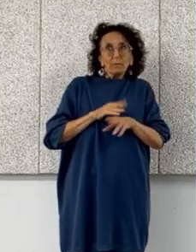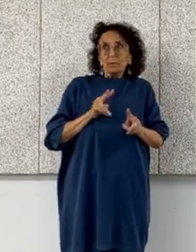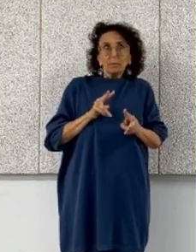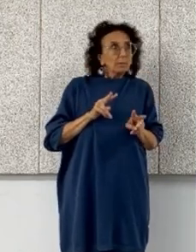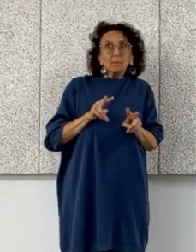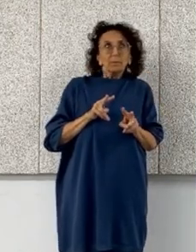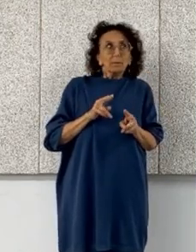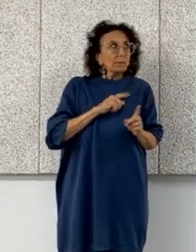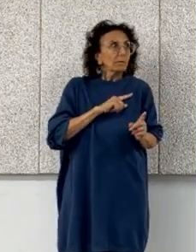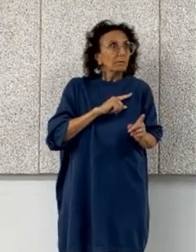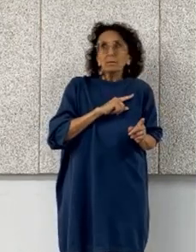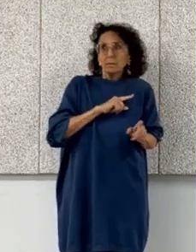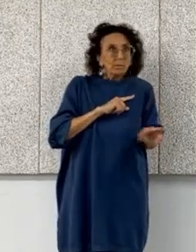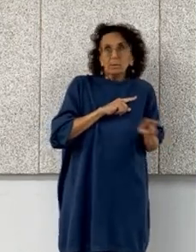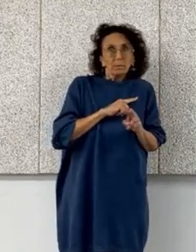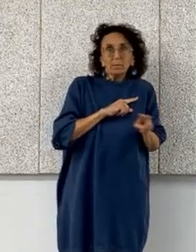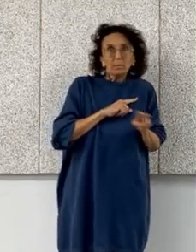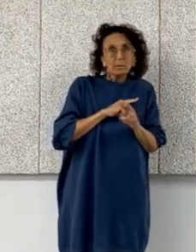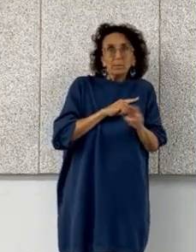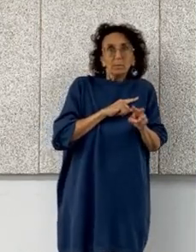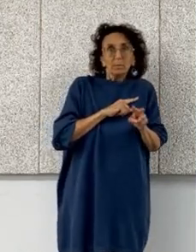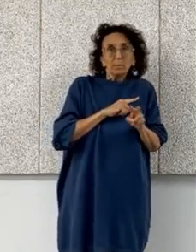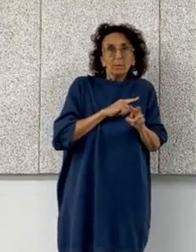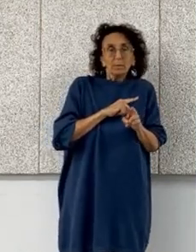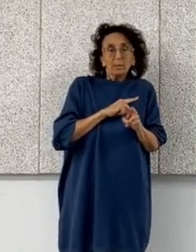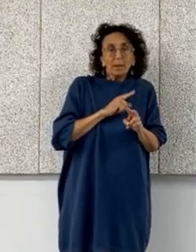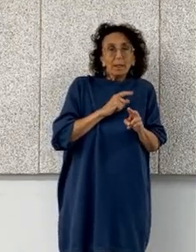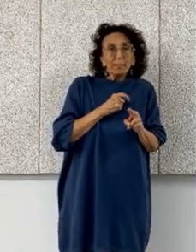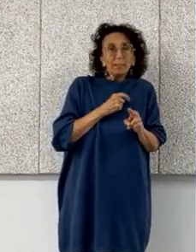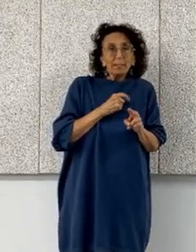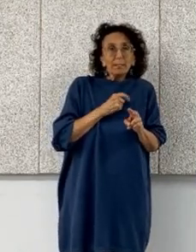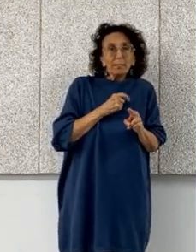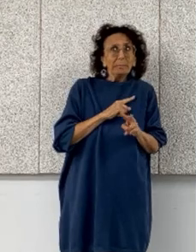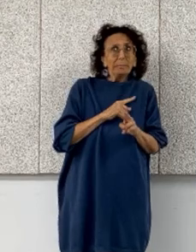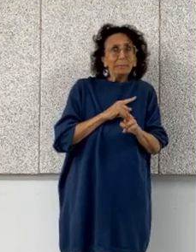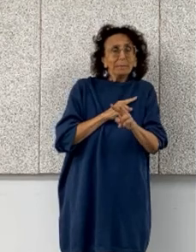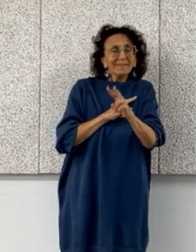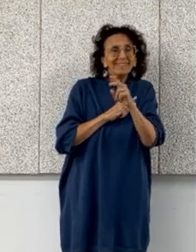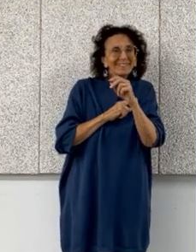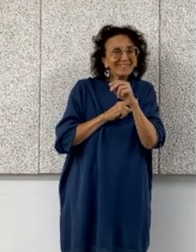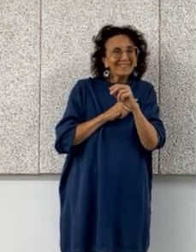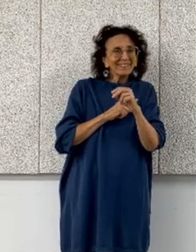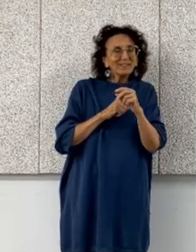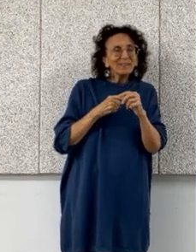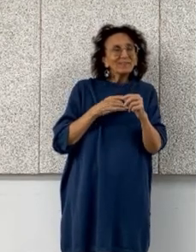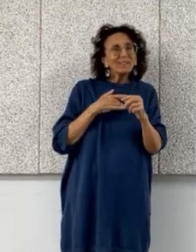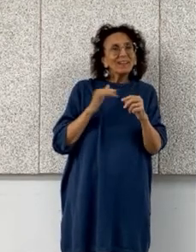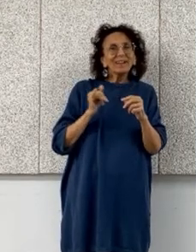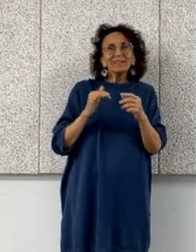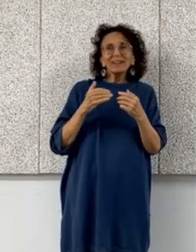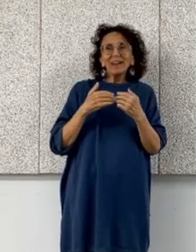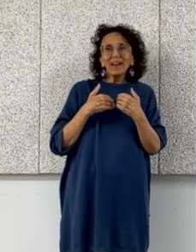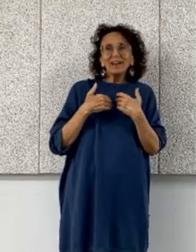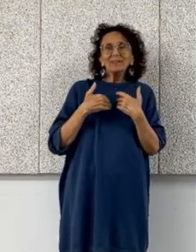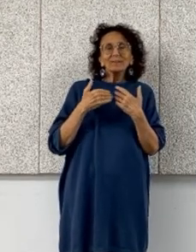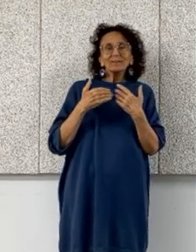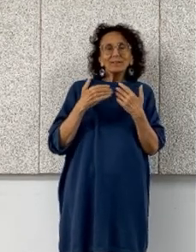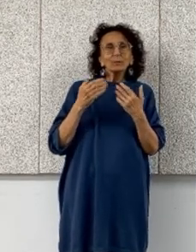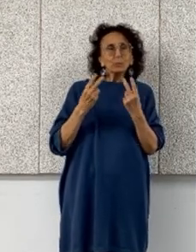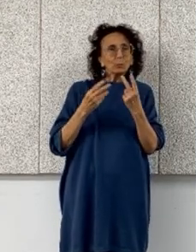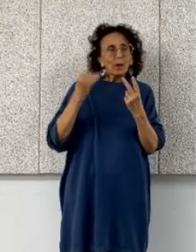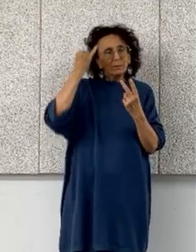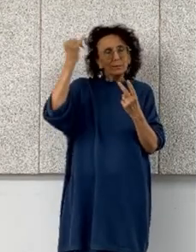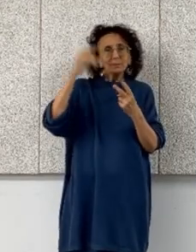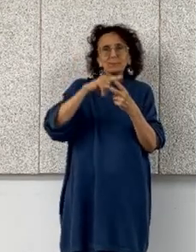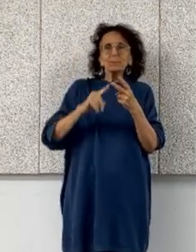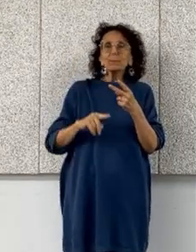like low panic state. And I feel like I know two things about that. One, it